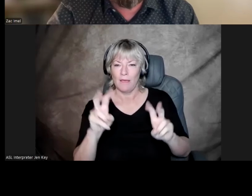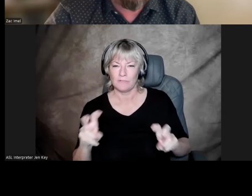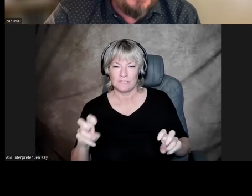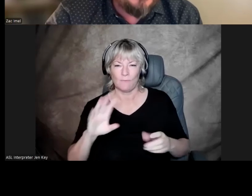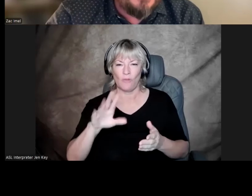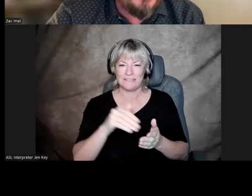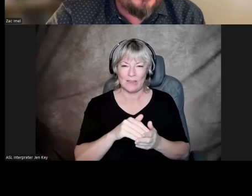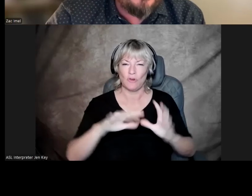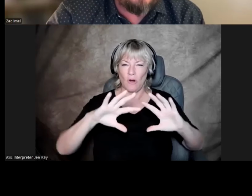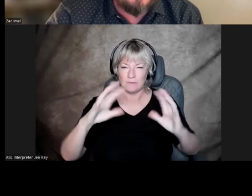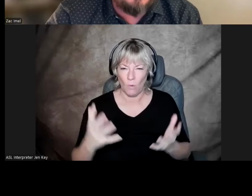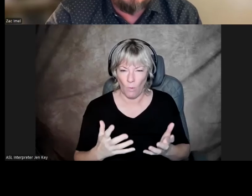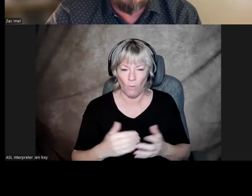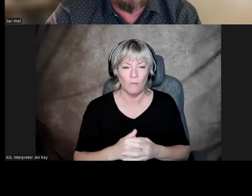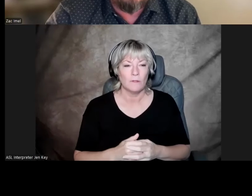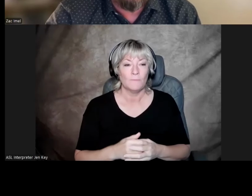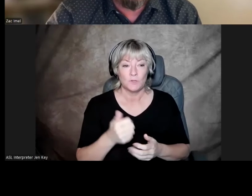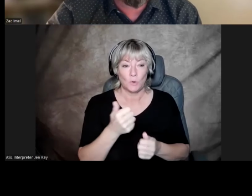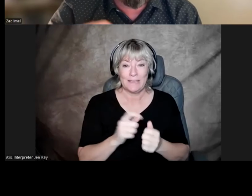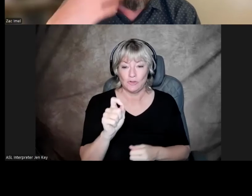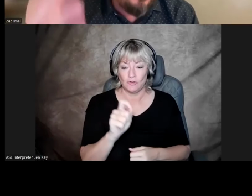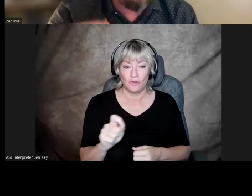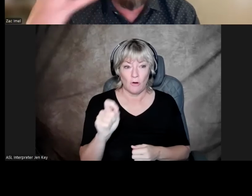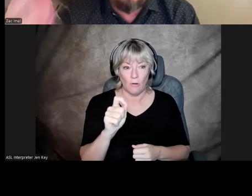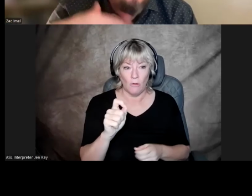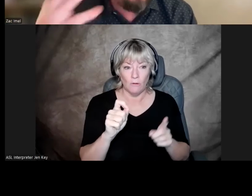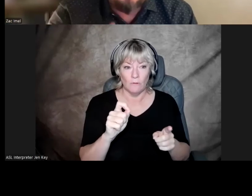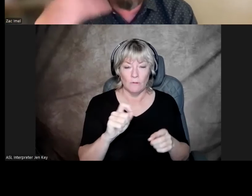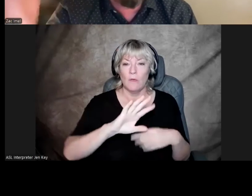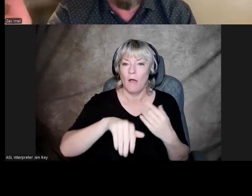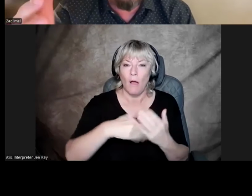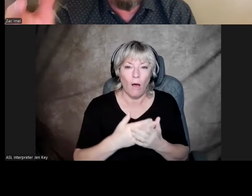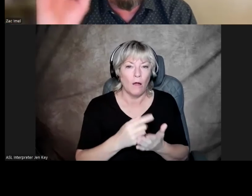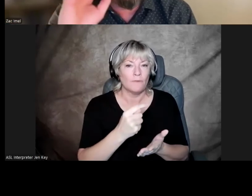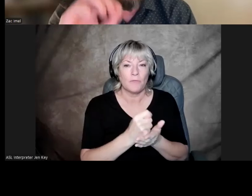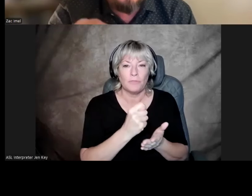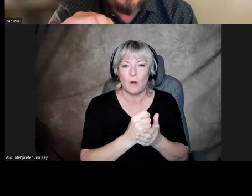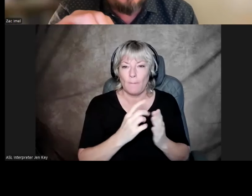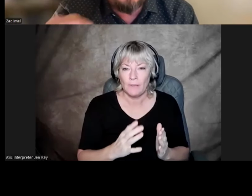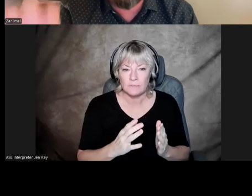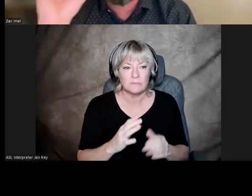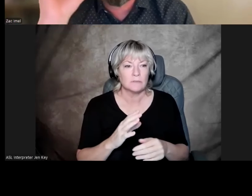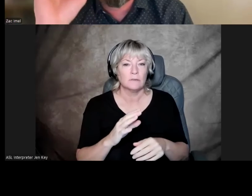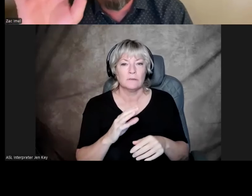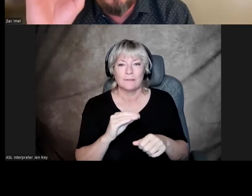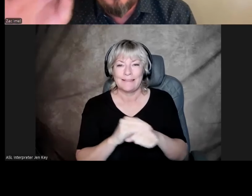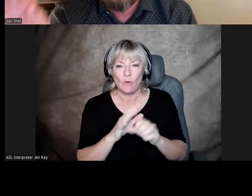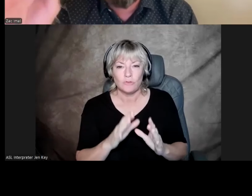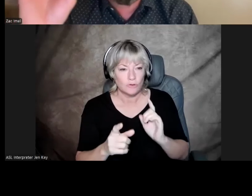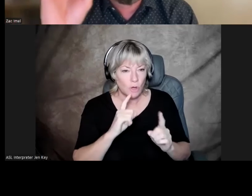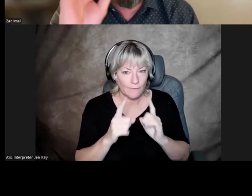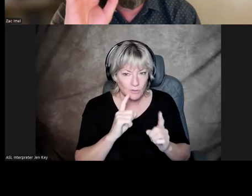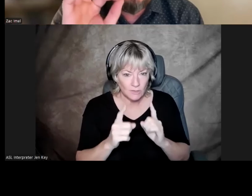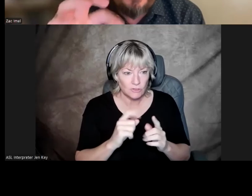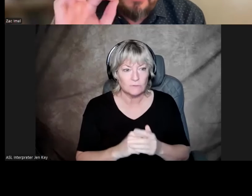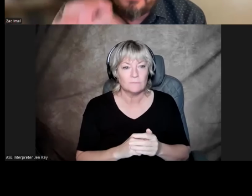And so each circle here is all of a therapist or a call taker's conversations, and you can zoom in